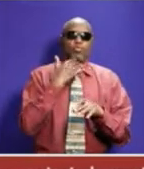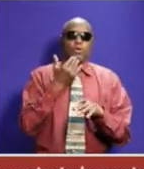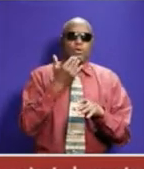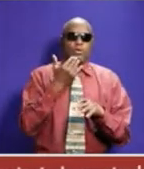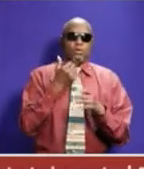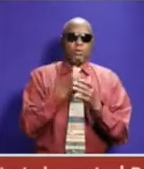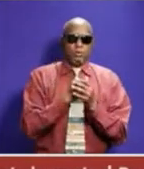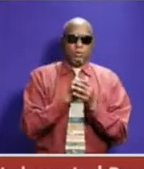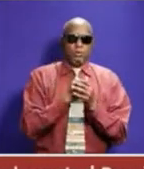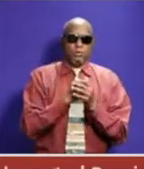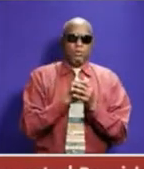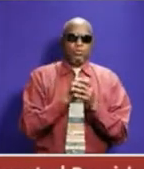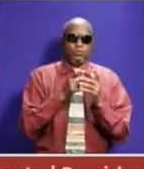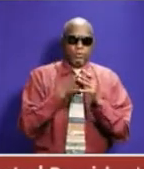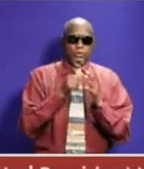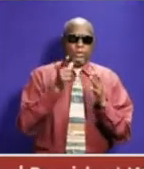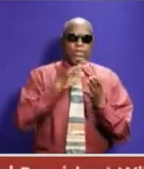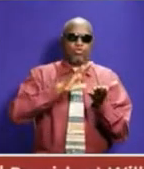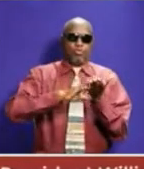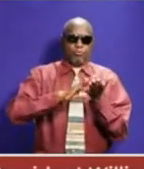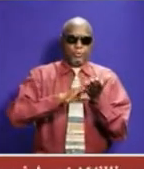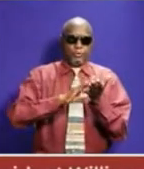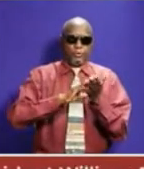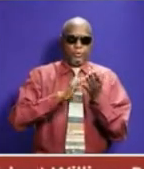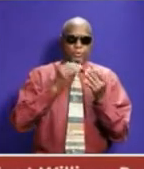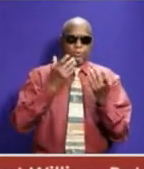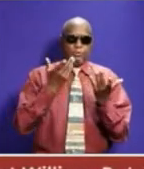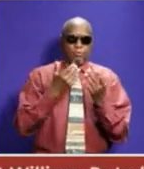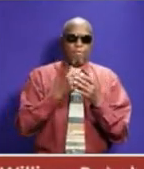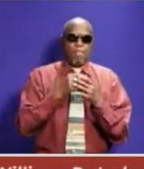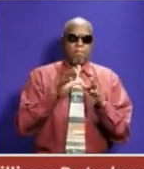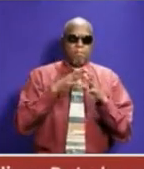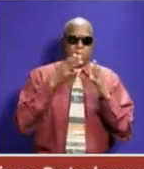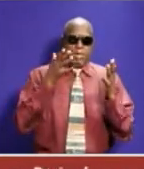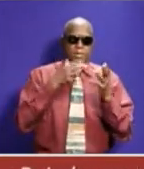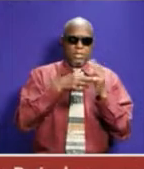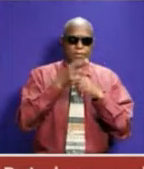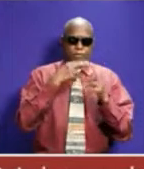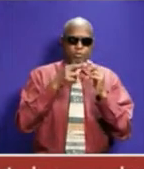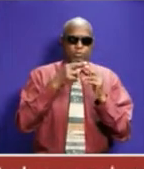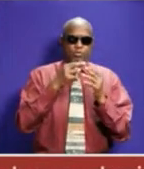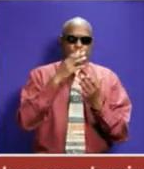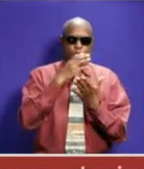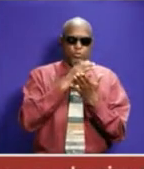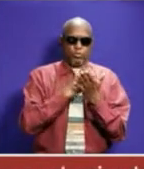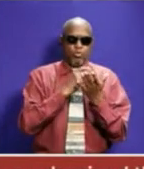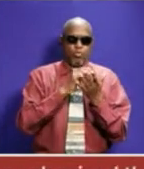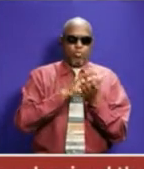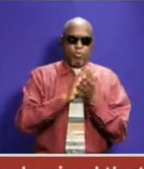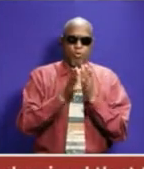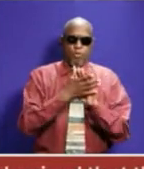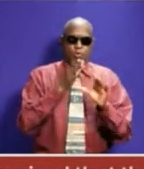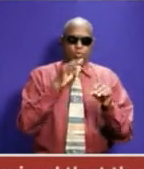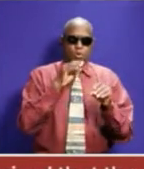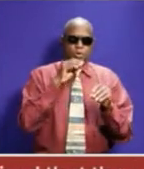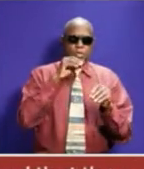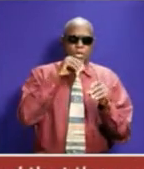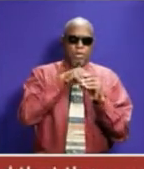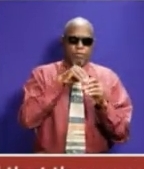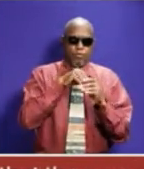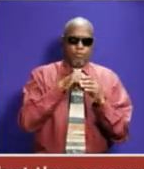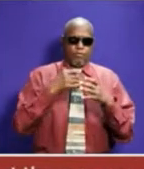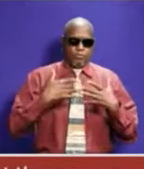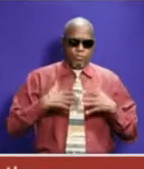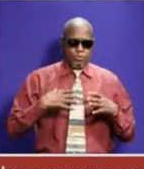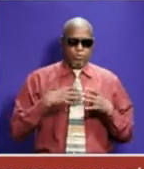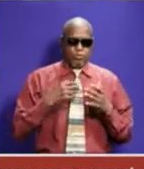of the committee, especially a massive review of the constitution without a recourse to citizens. The NADCO report was